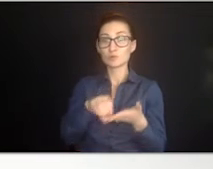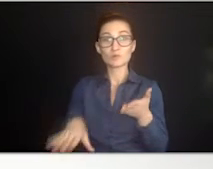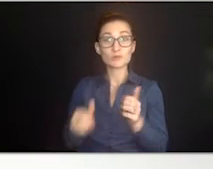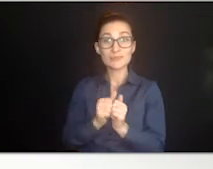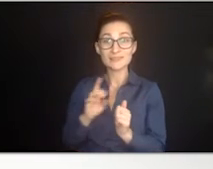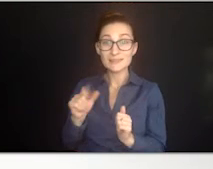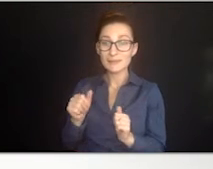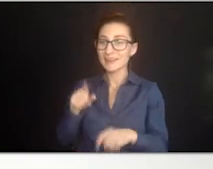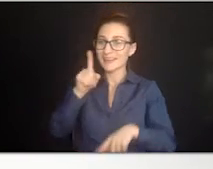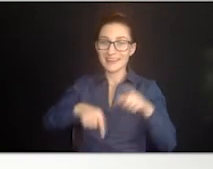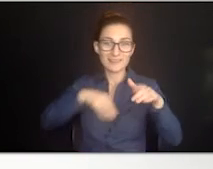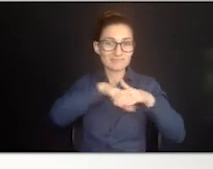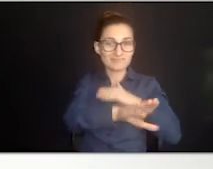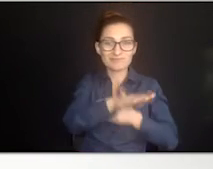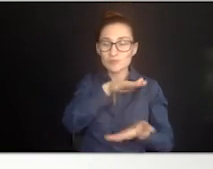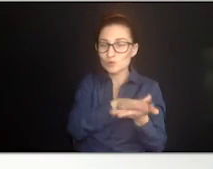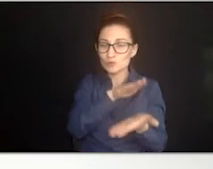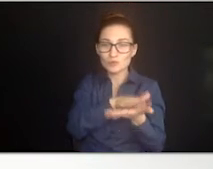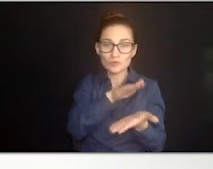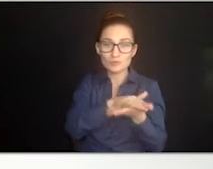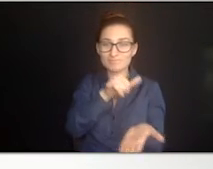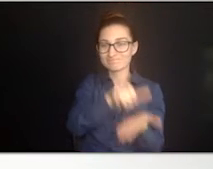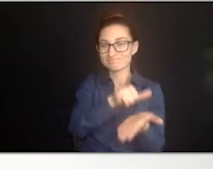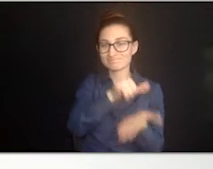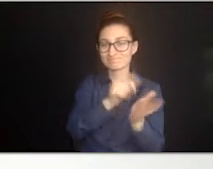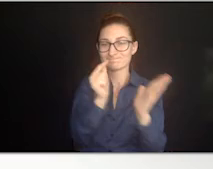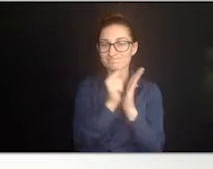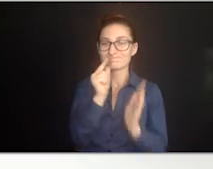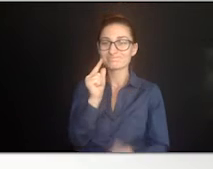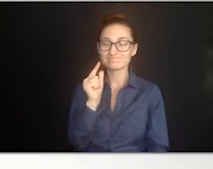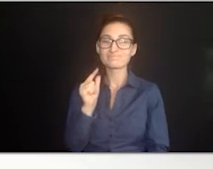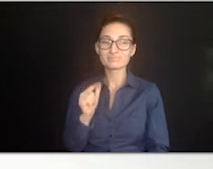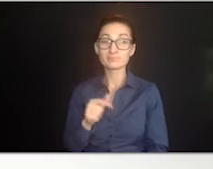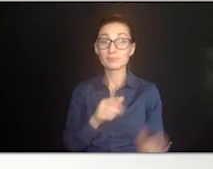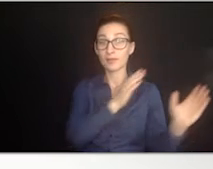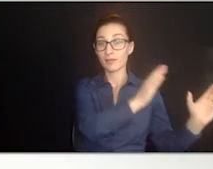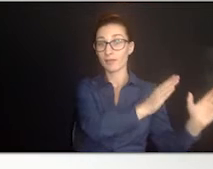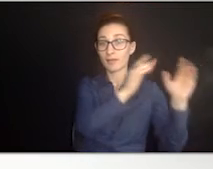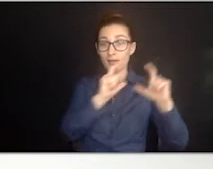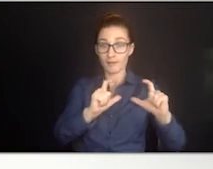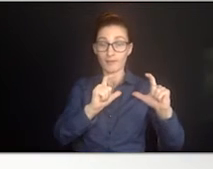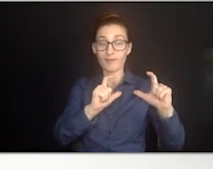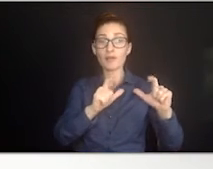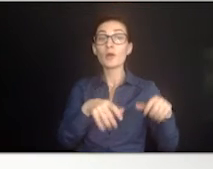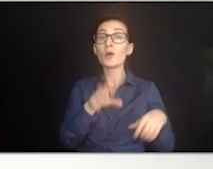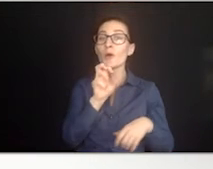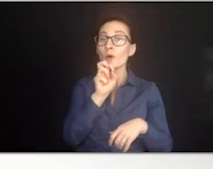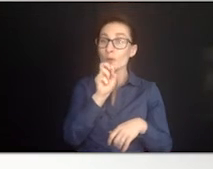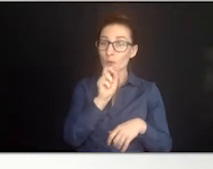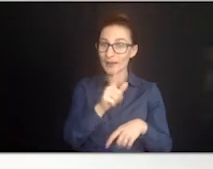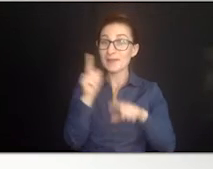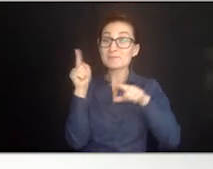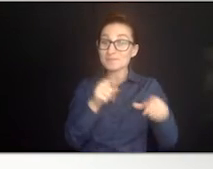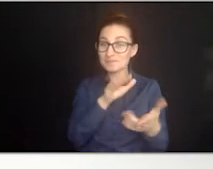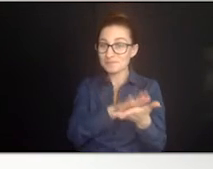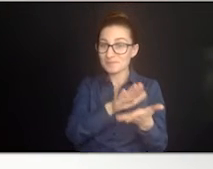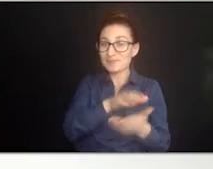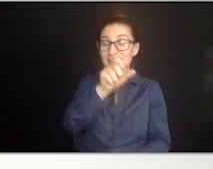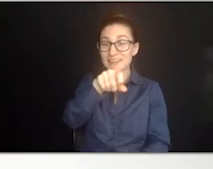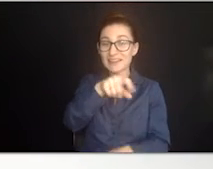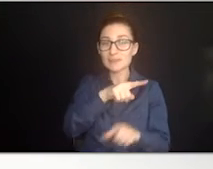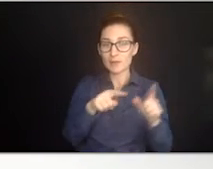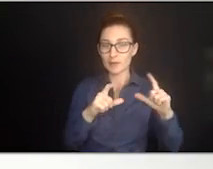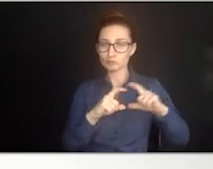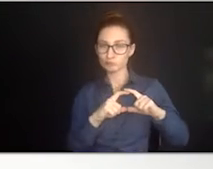school. We have progressed to, okay, they can come to school, but they're in a separate little space of their